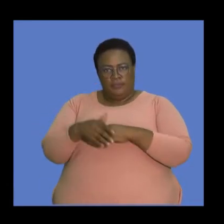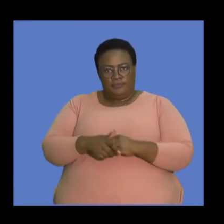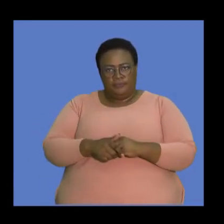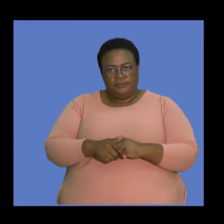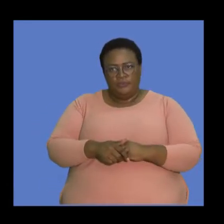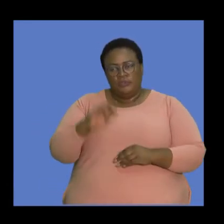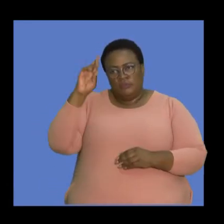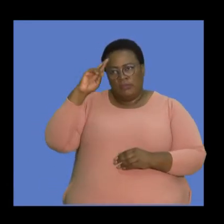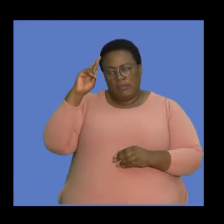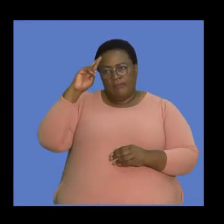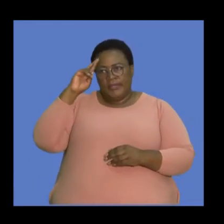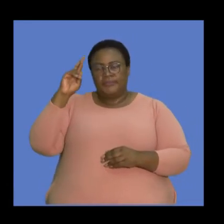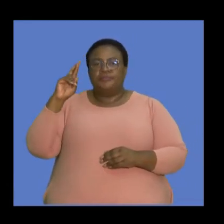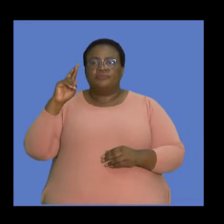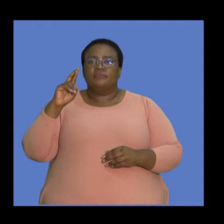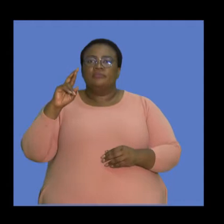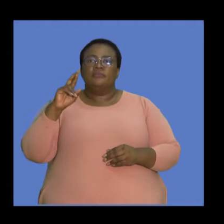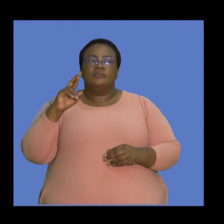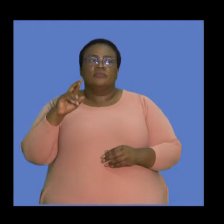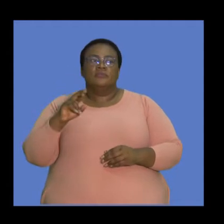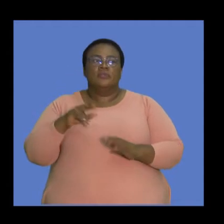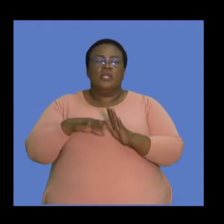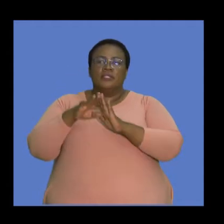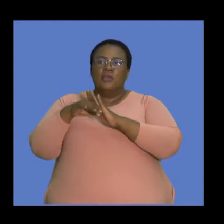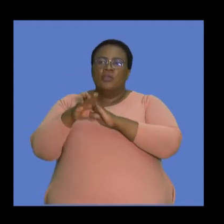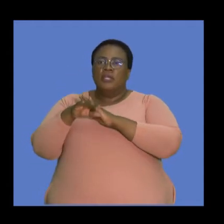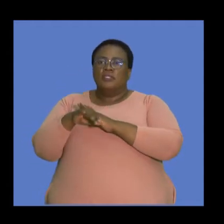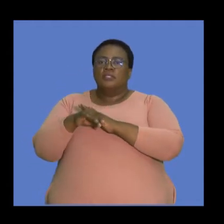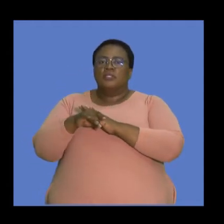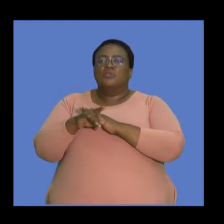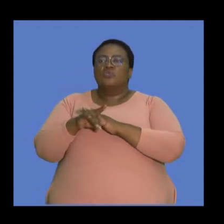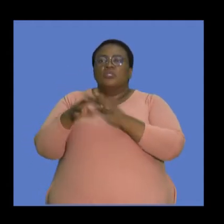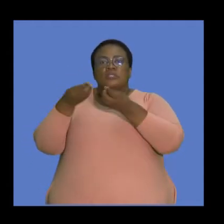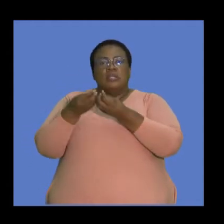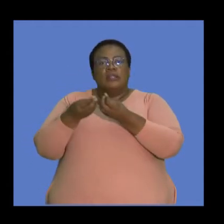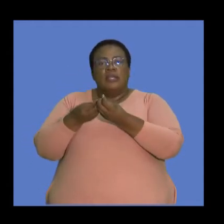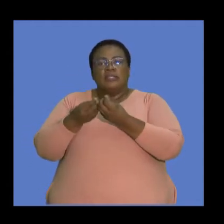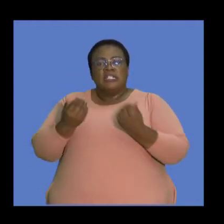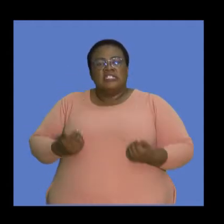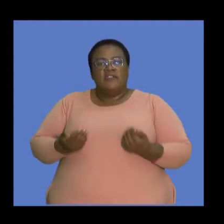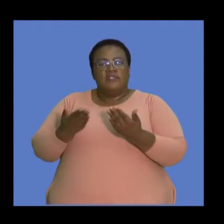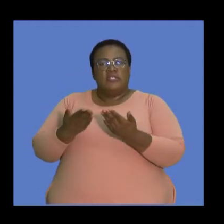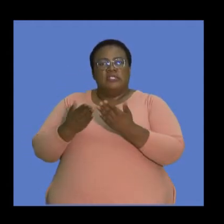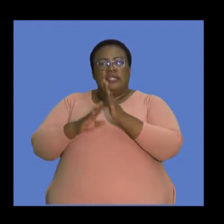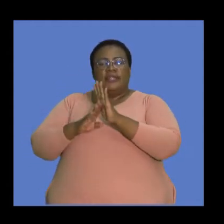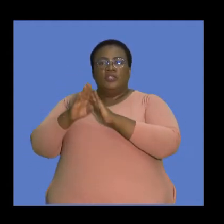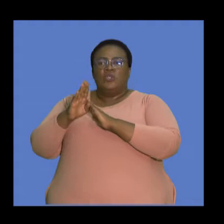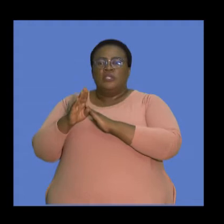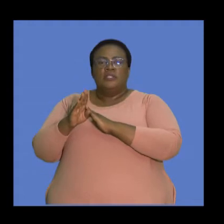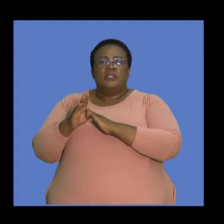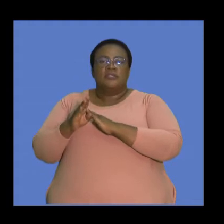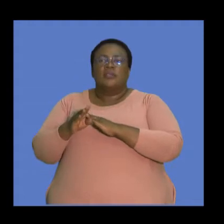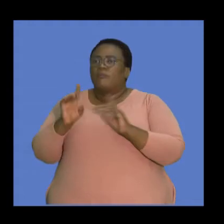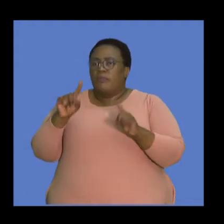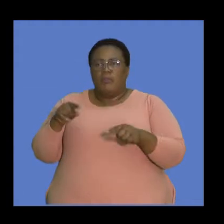inflation. Remember, inflation will be the rate at which the goods and services are increasing. So it will not